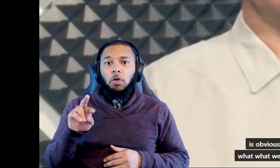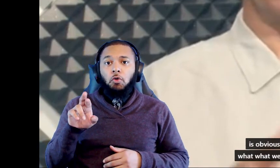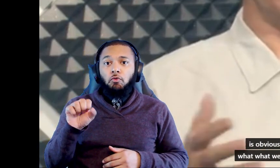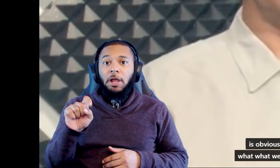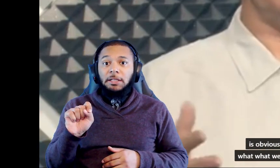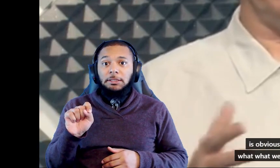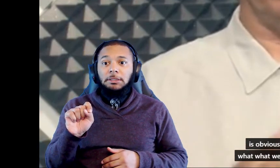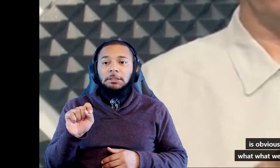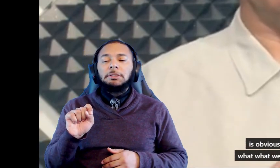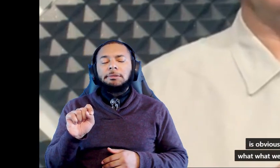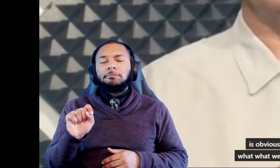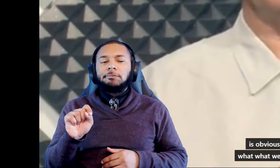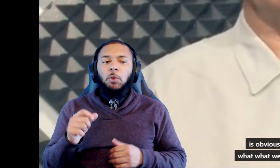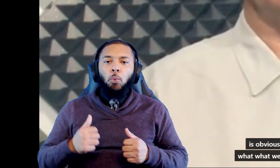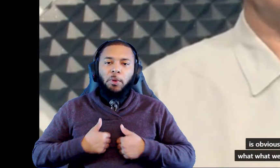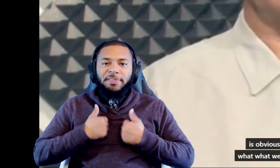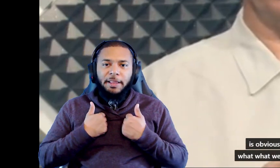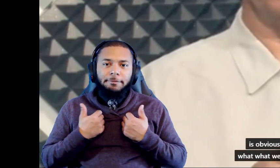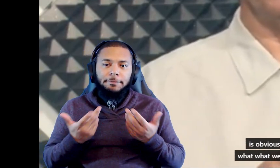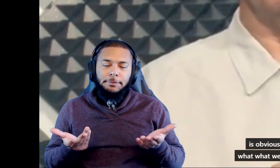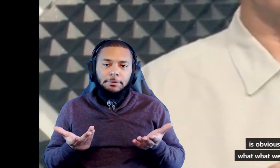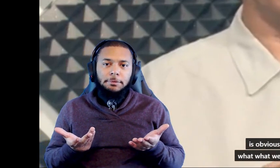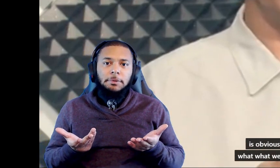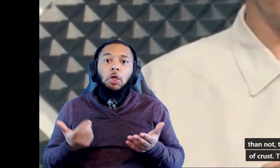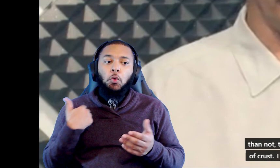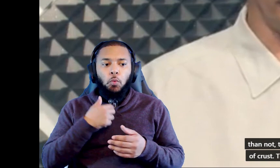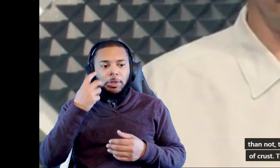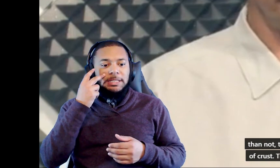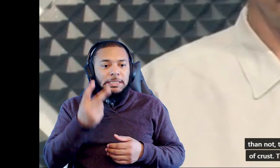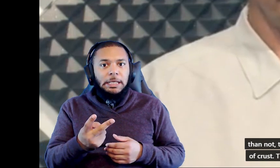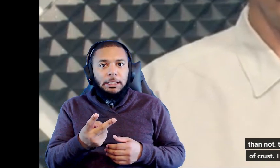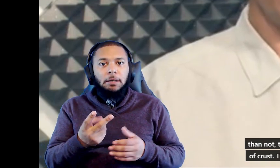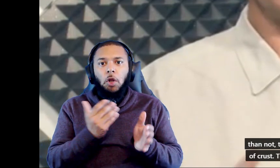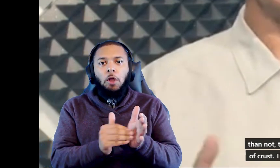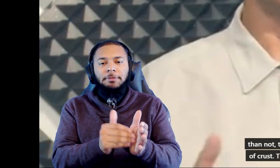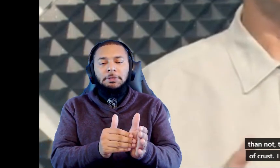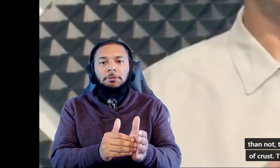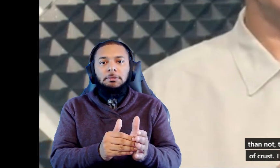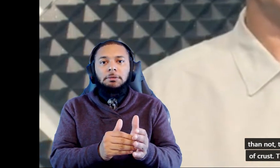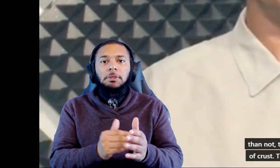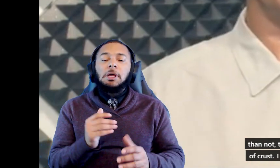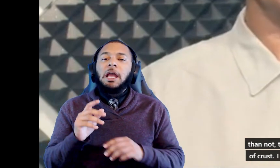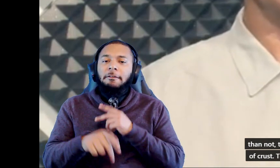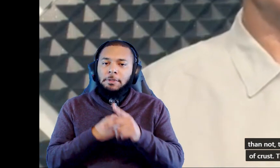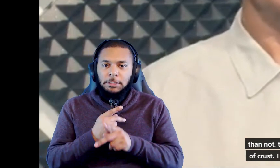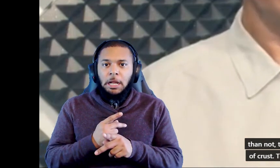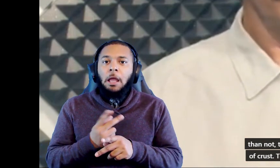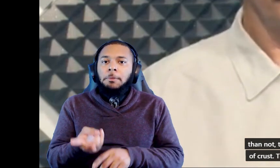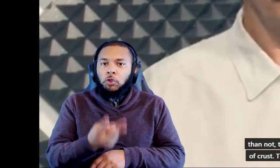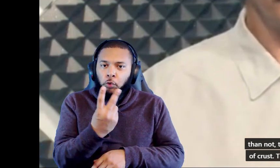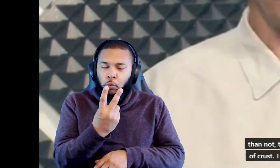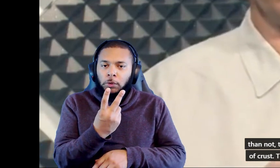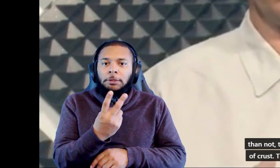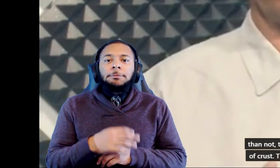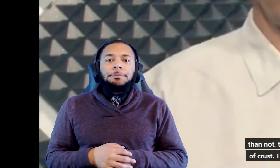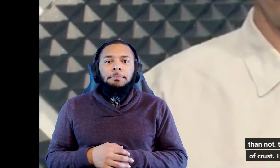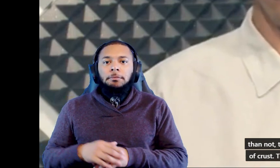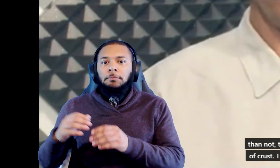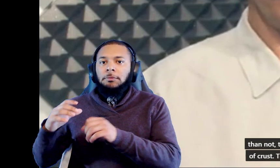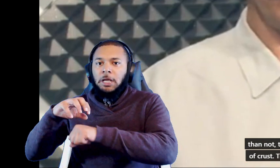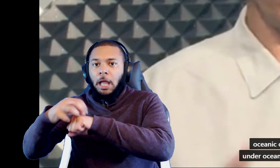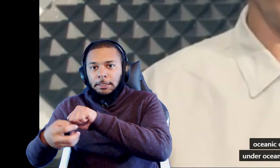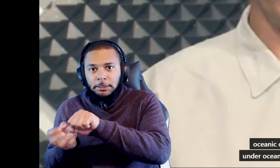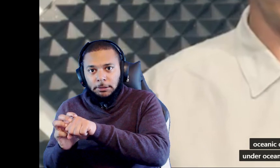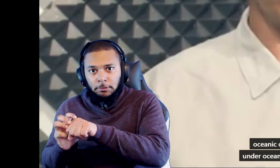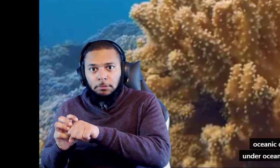we live, and it's what we see as humans more often than not. There's actually two types of crust: the continental